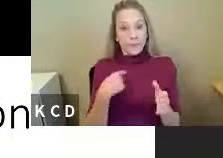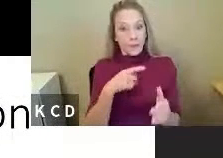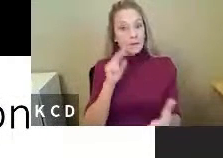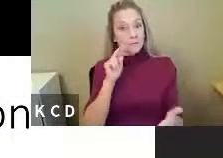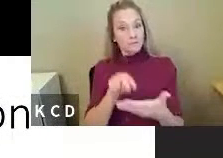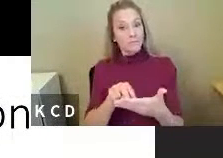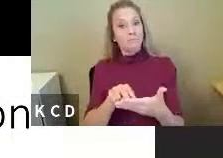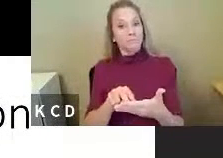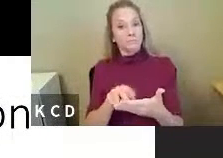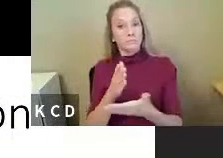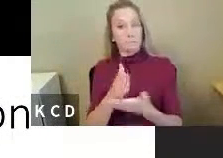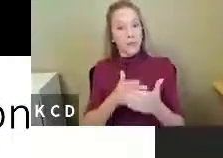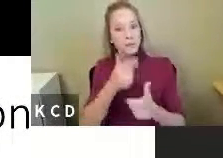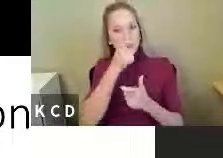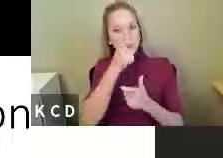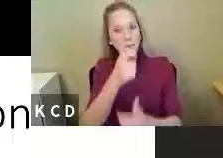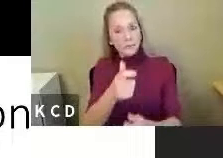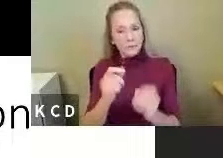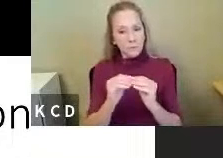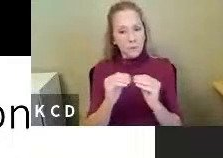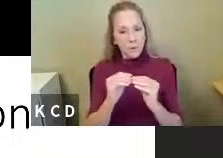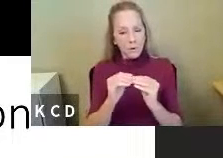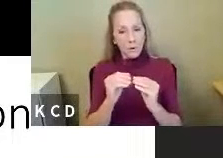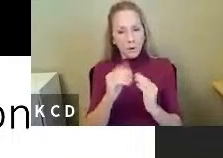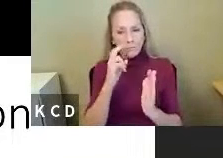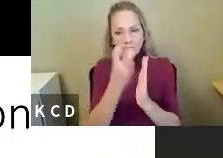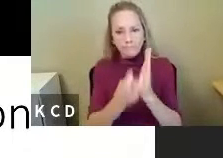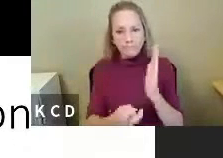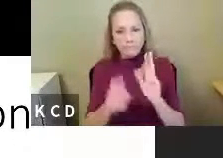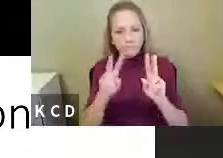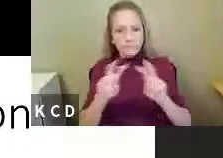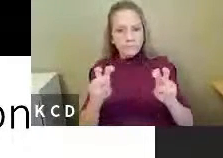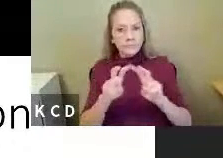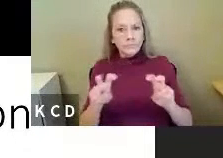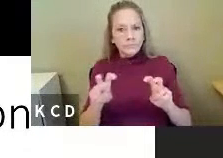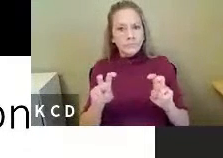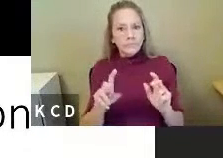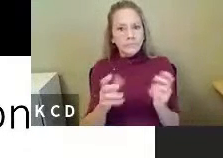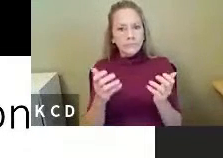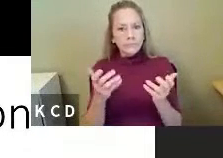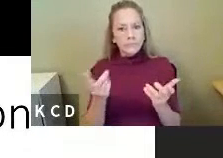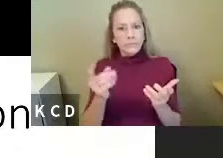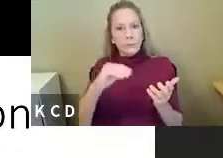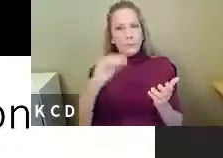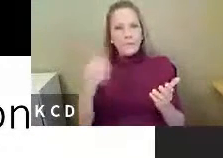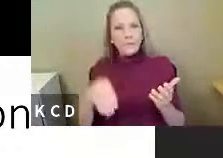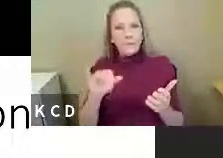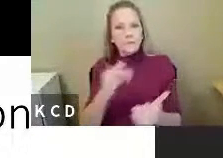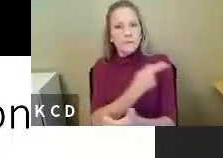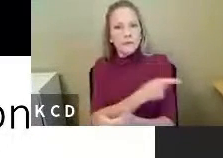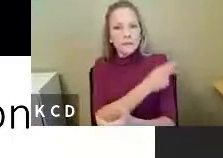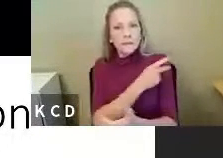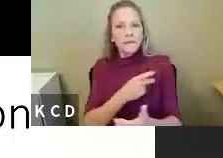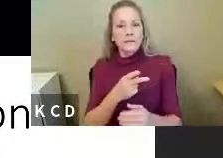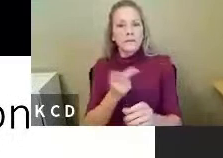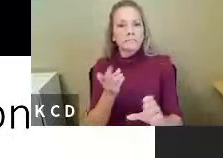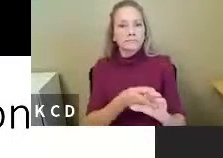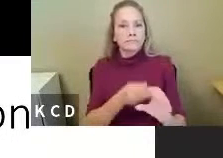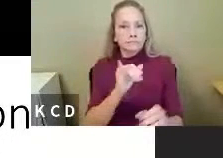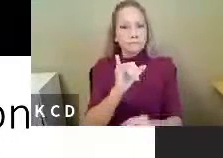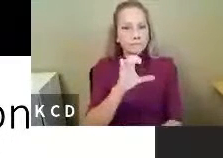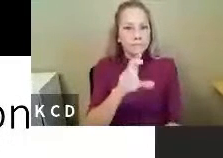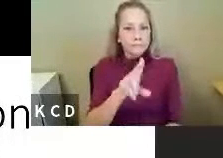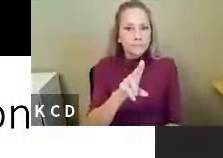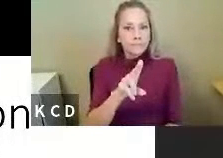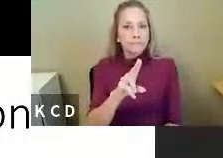interest in diving into what is the real distribution of patients in the ICU